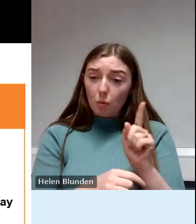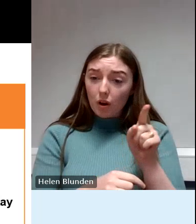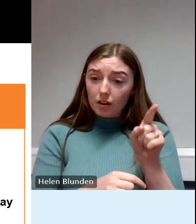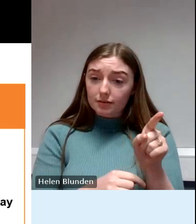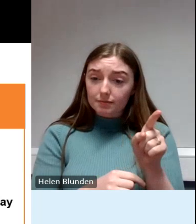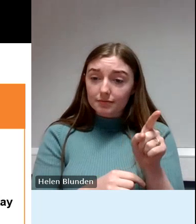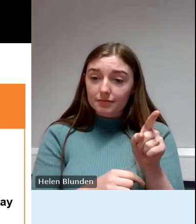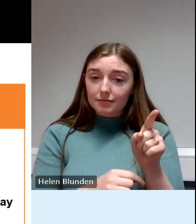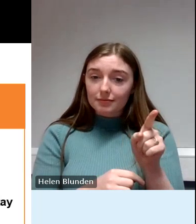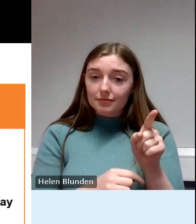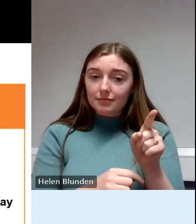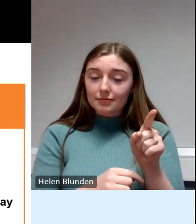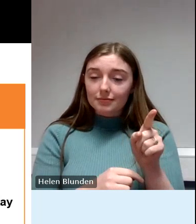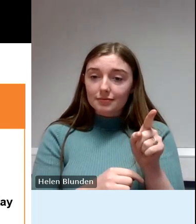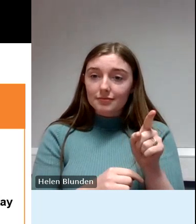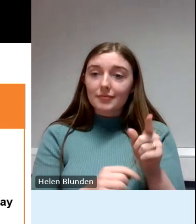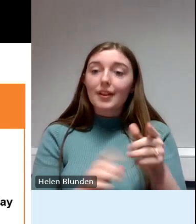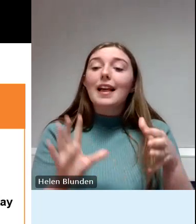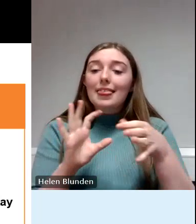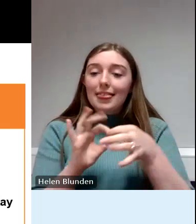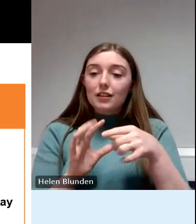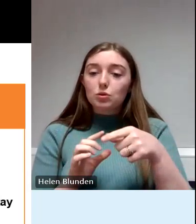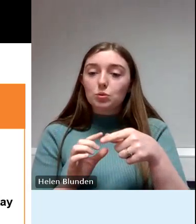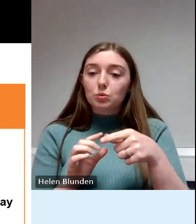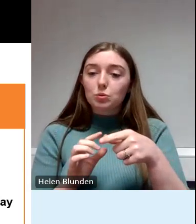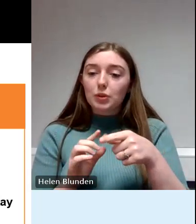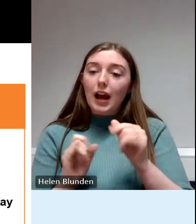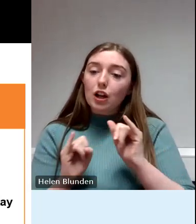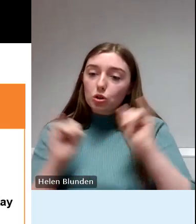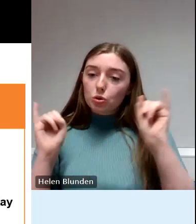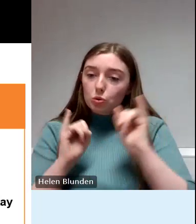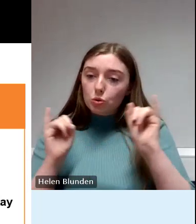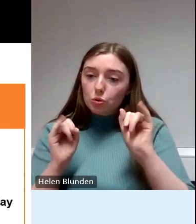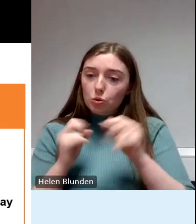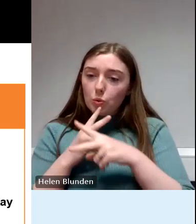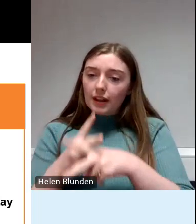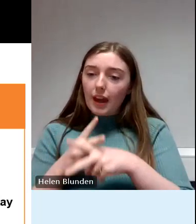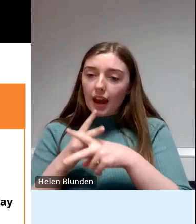linked to acute care and they're an alternative to hospital.